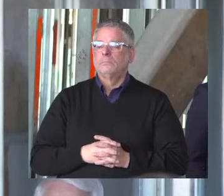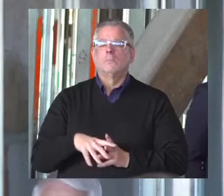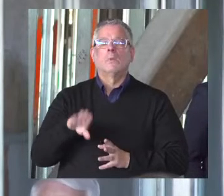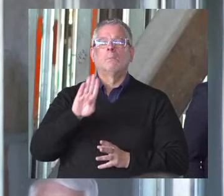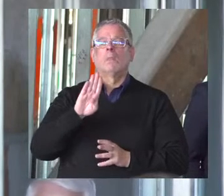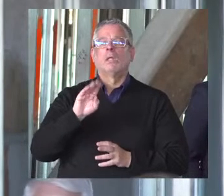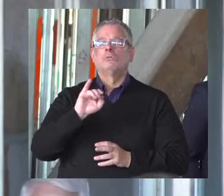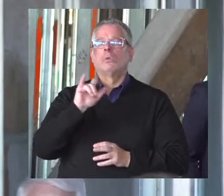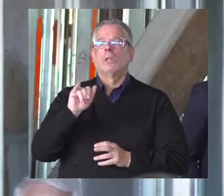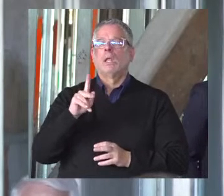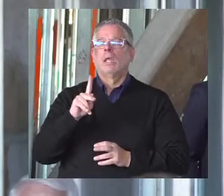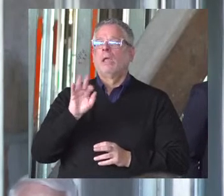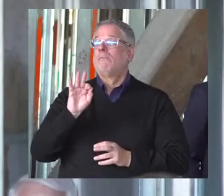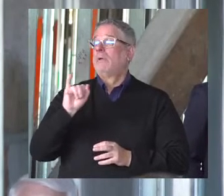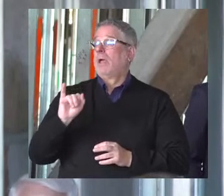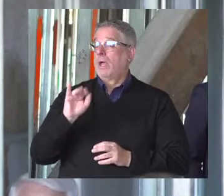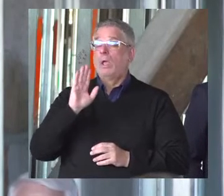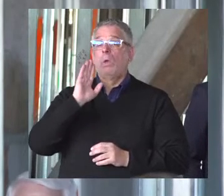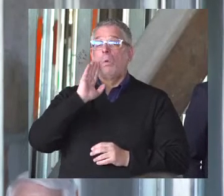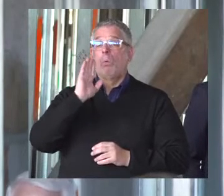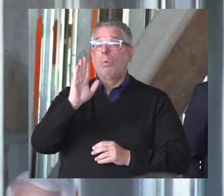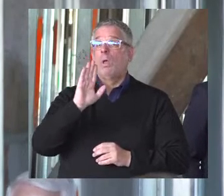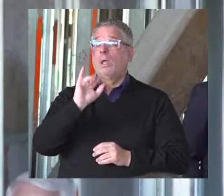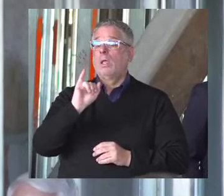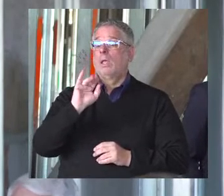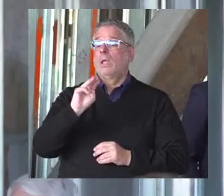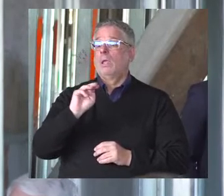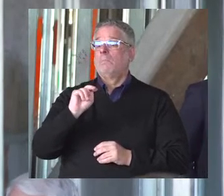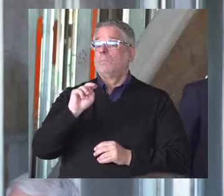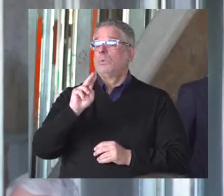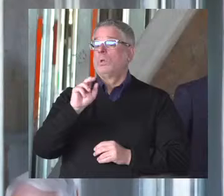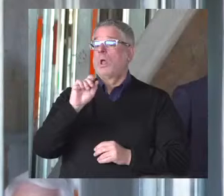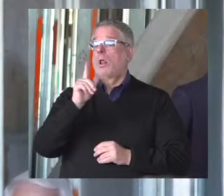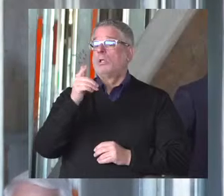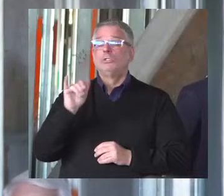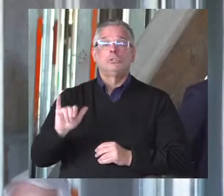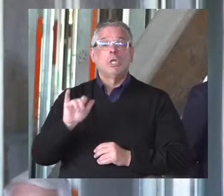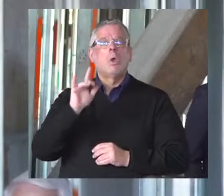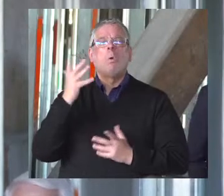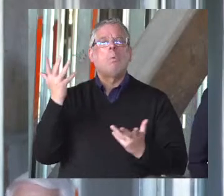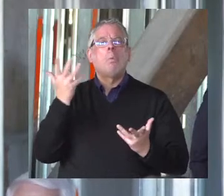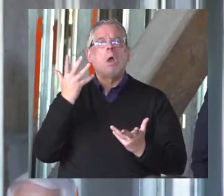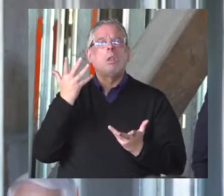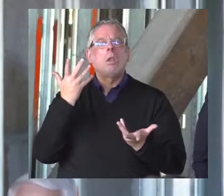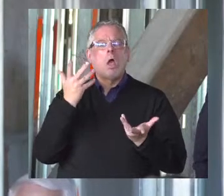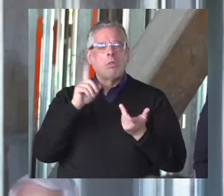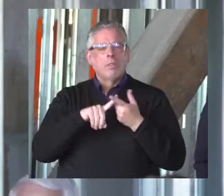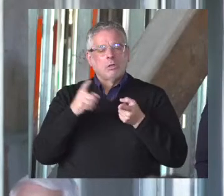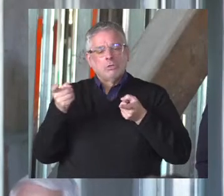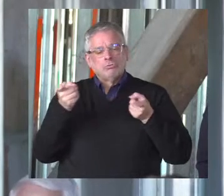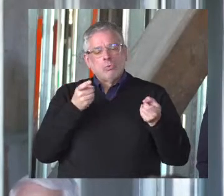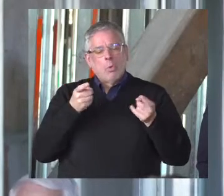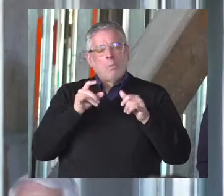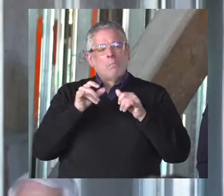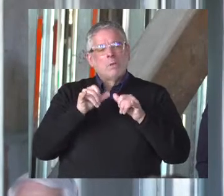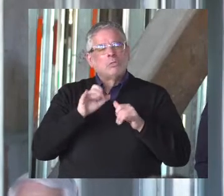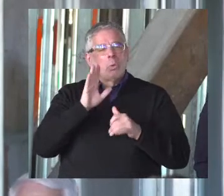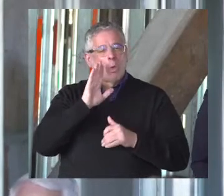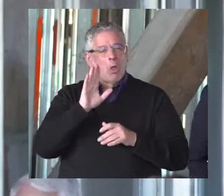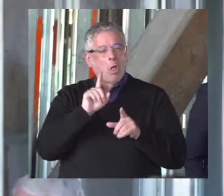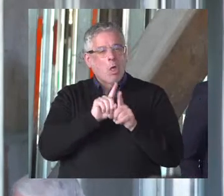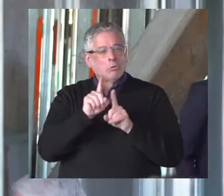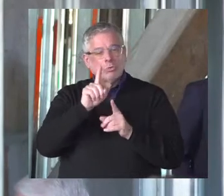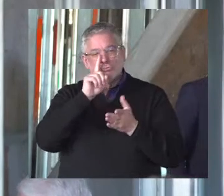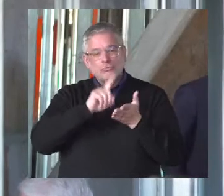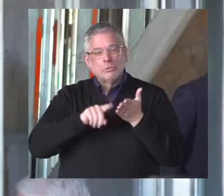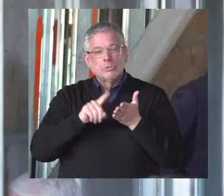Blake Trolley, KFI. As it pertains to immunology, what are the oversight measures that are going to be taken with the research done? And can you also